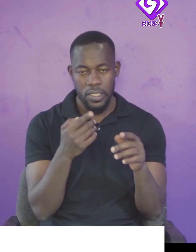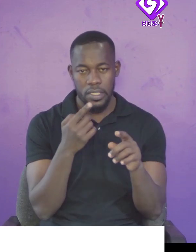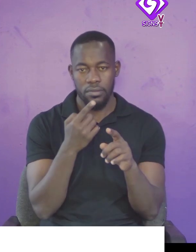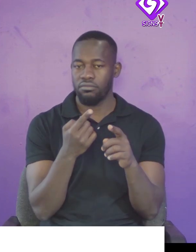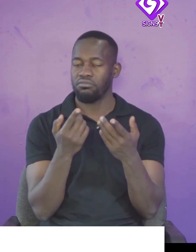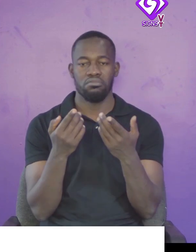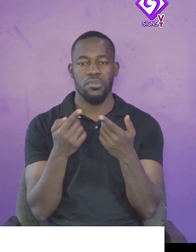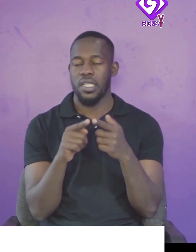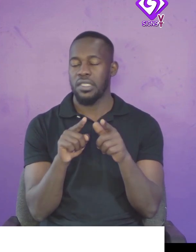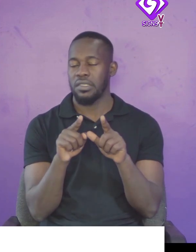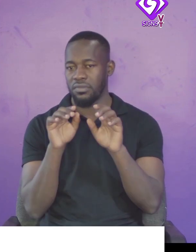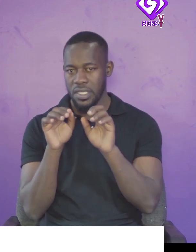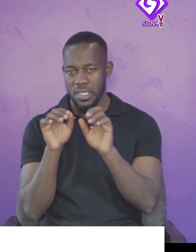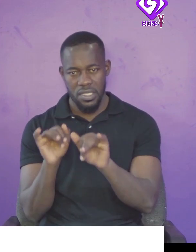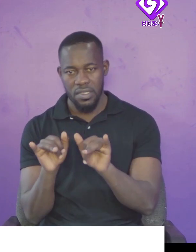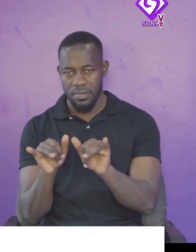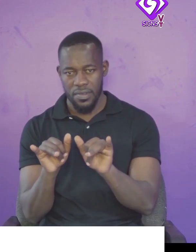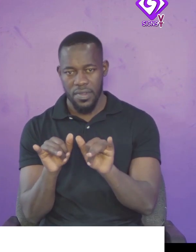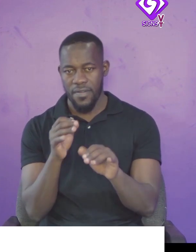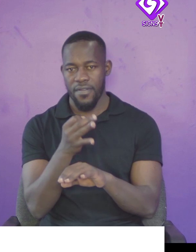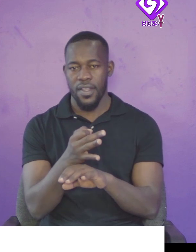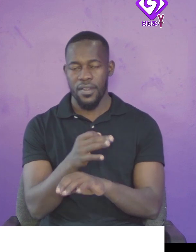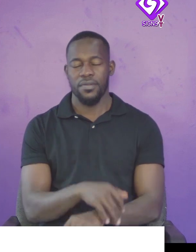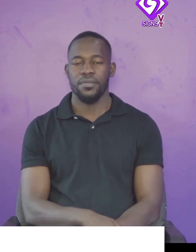remain unsubstantiated.